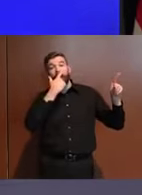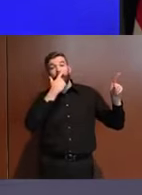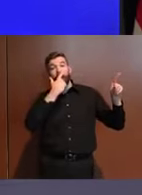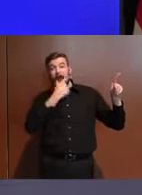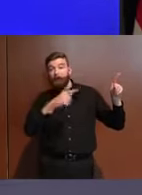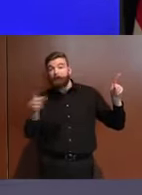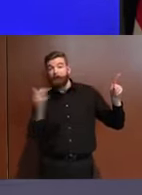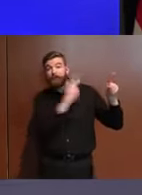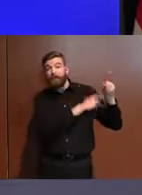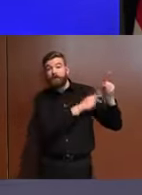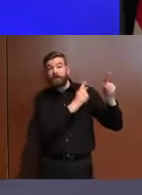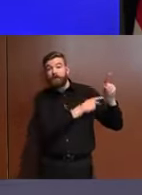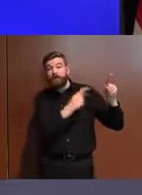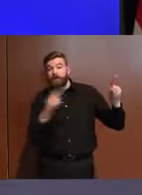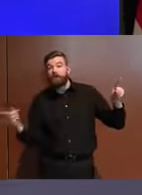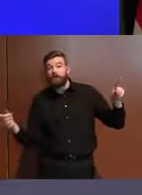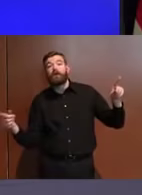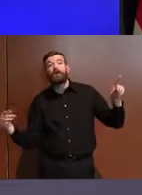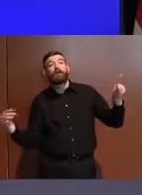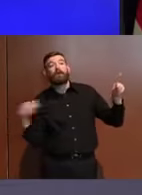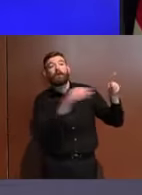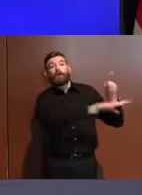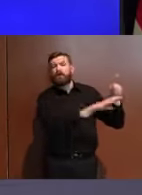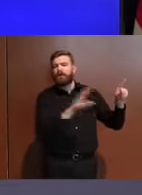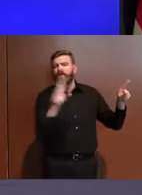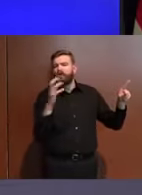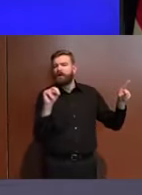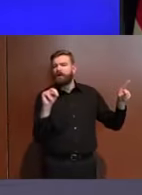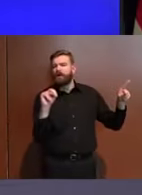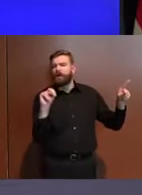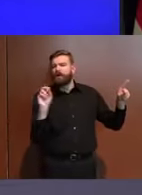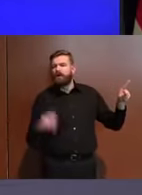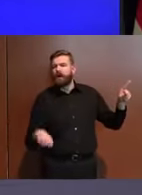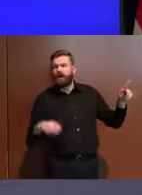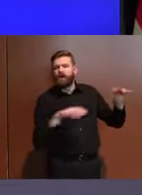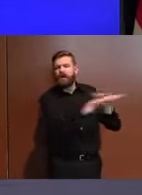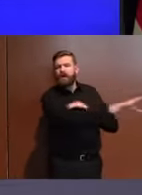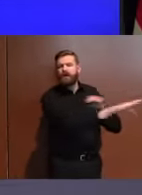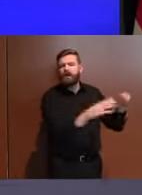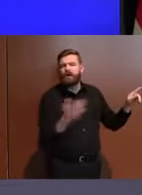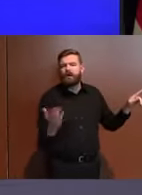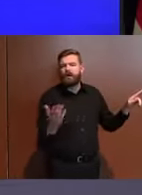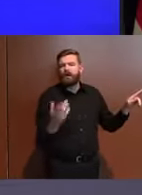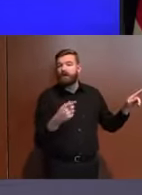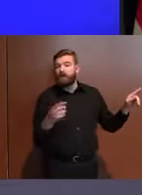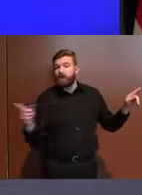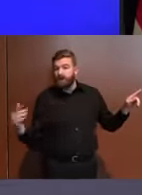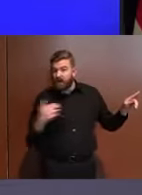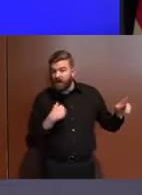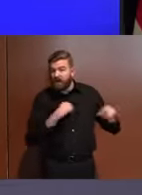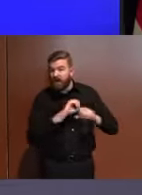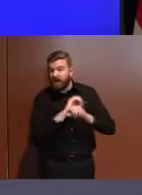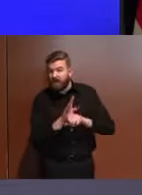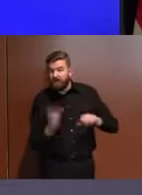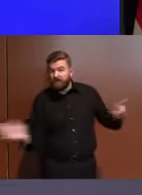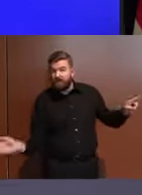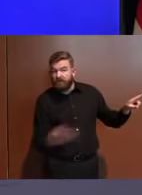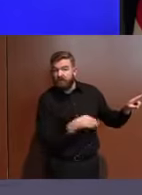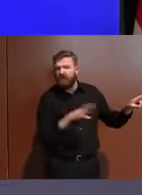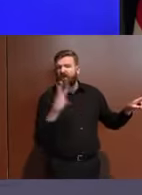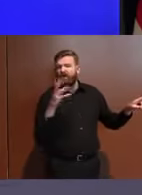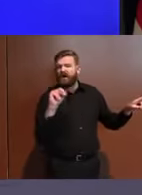be virus-related patients only? And on ventilators and PPE that you've asked for, what's come in and